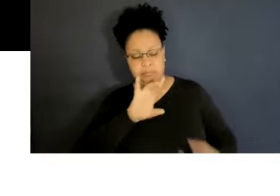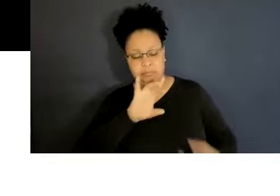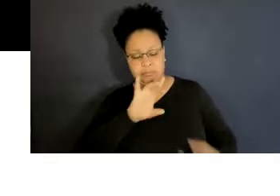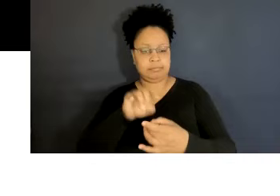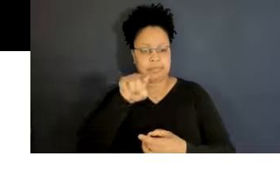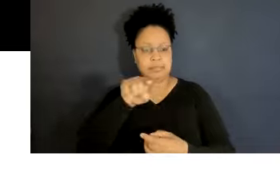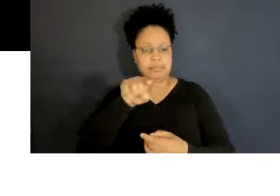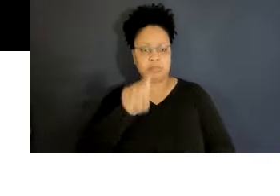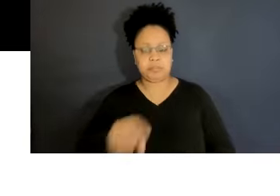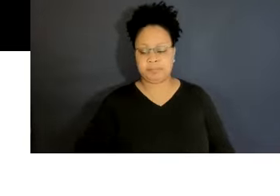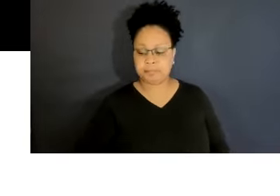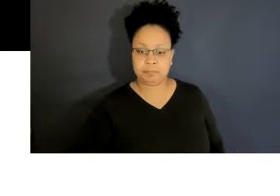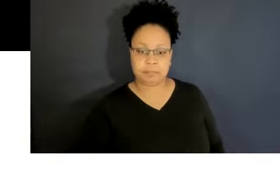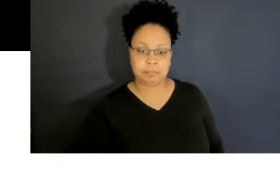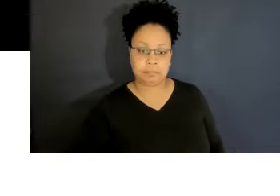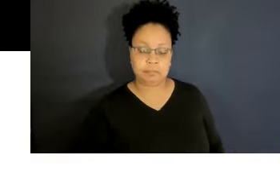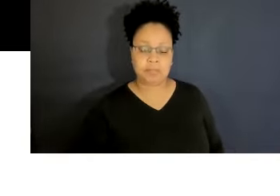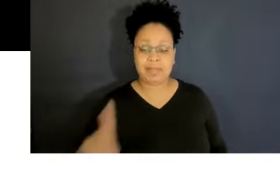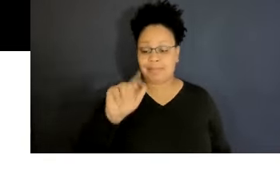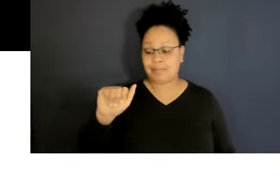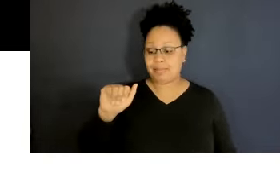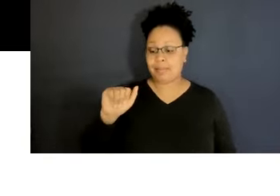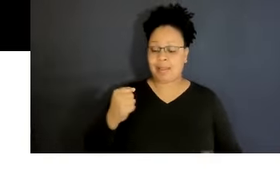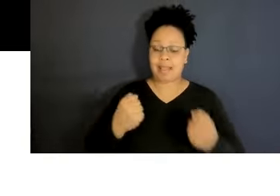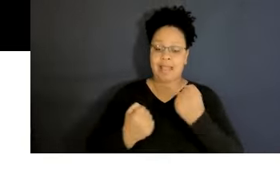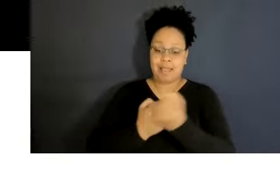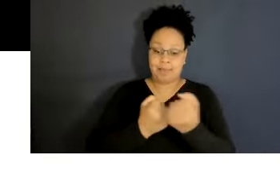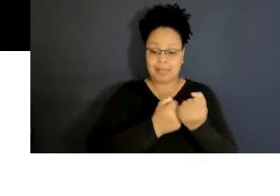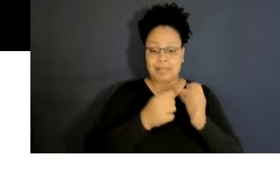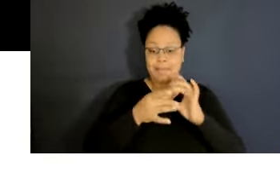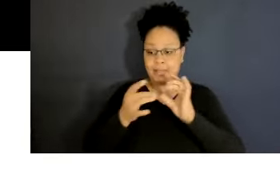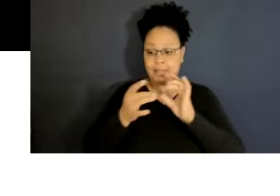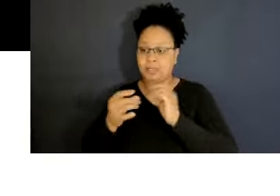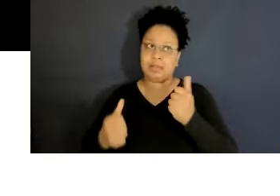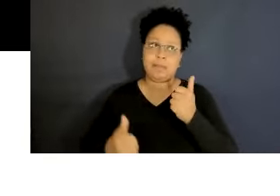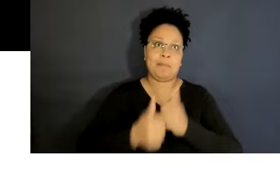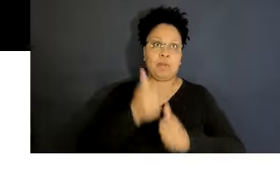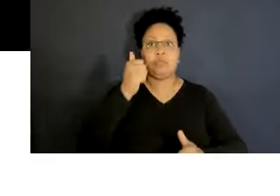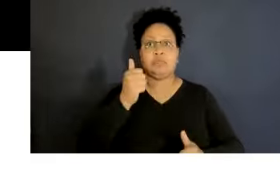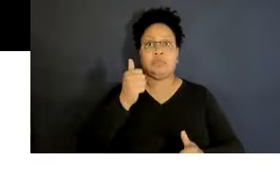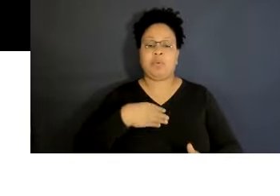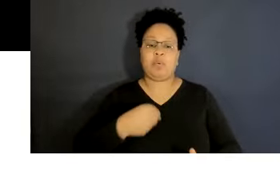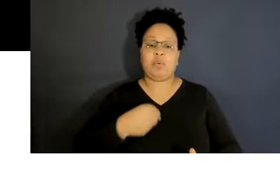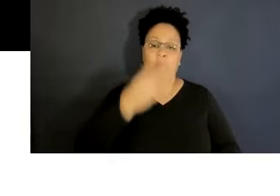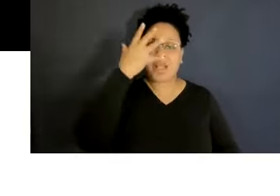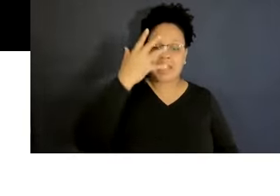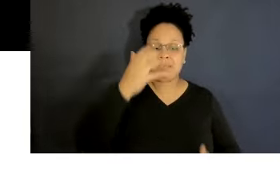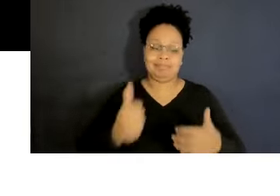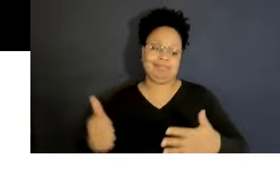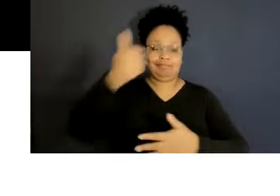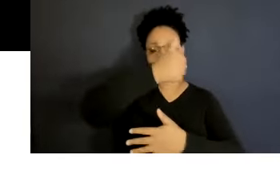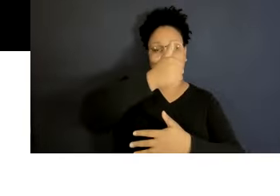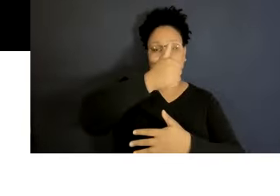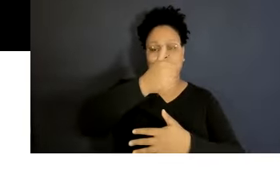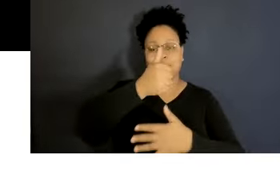please. The disability advocacy messaging has been mostly a white supremacy narrative. What can the community do